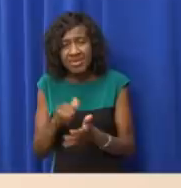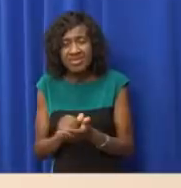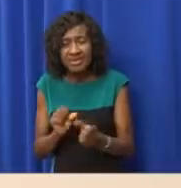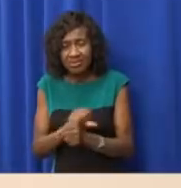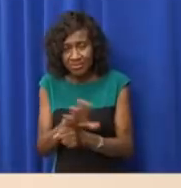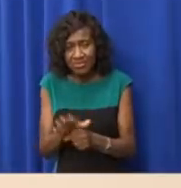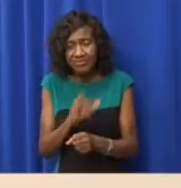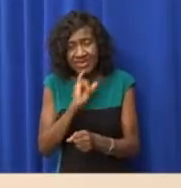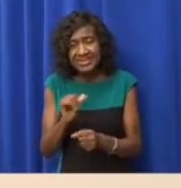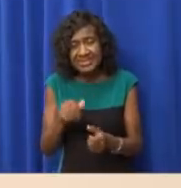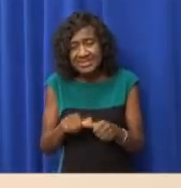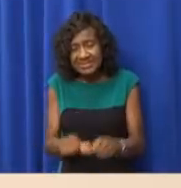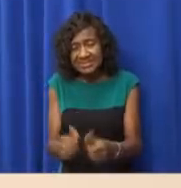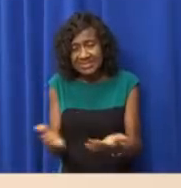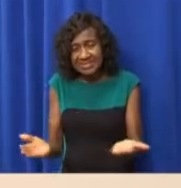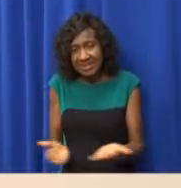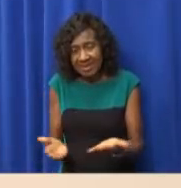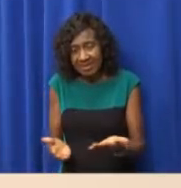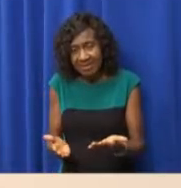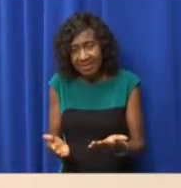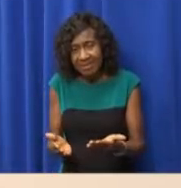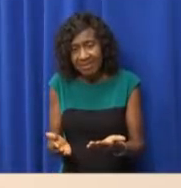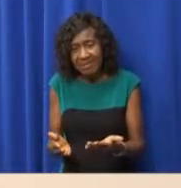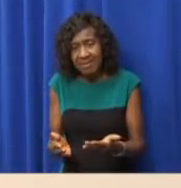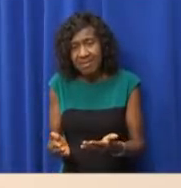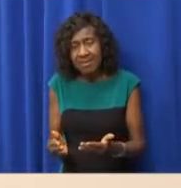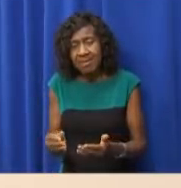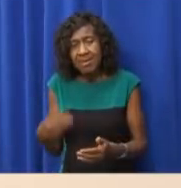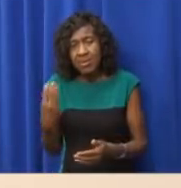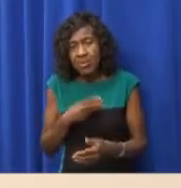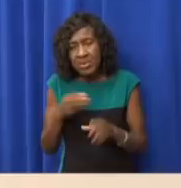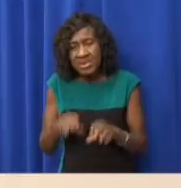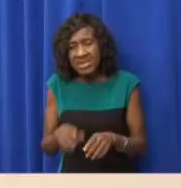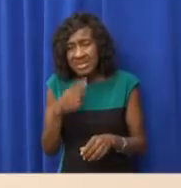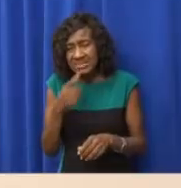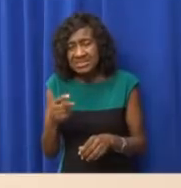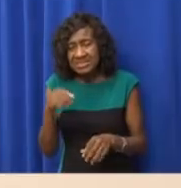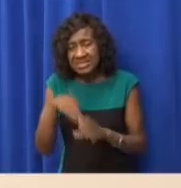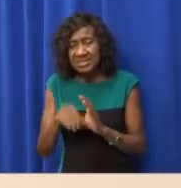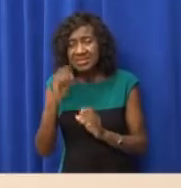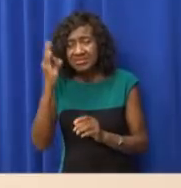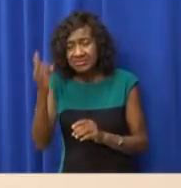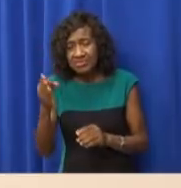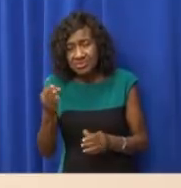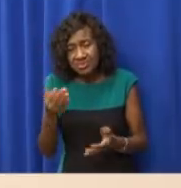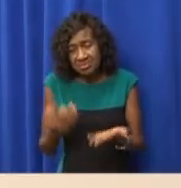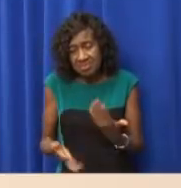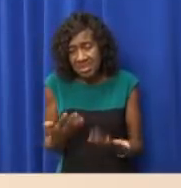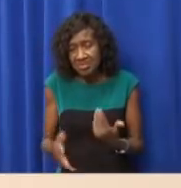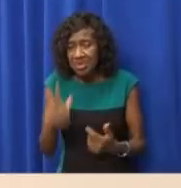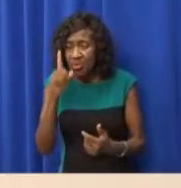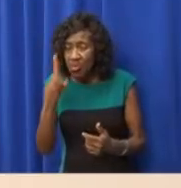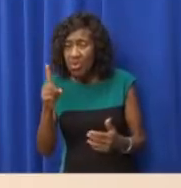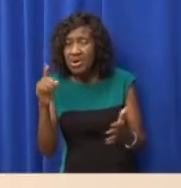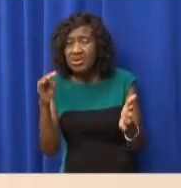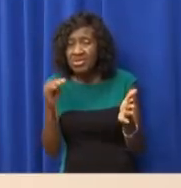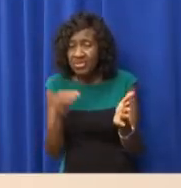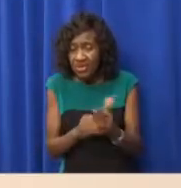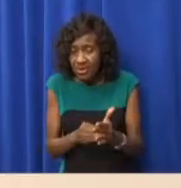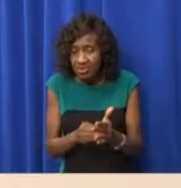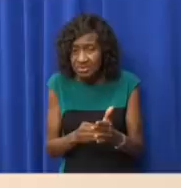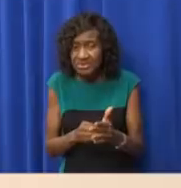still out there. As I said before, we can project that there are at least 1,000 active